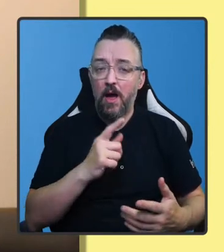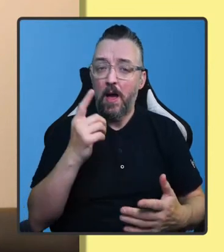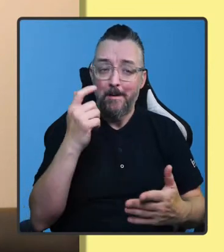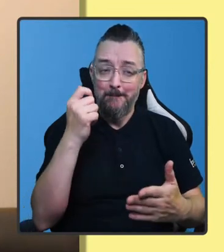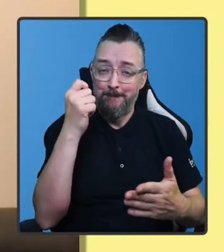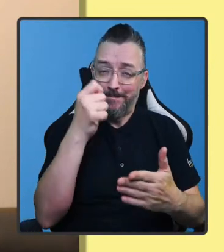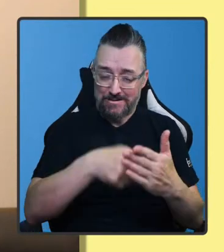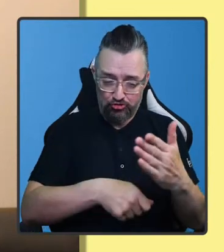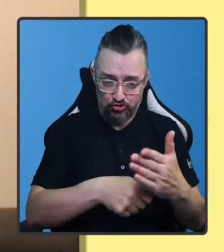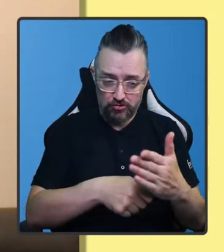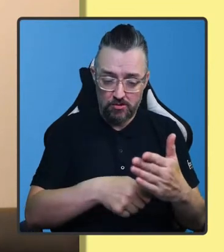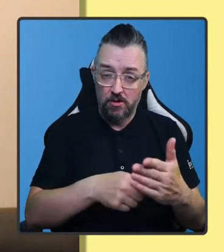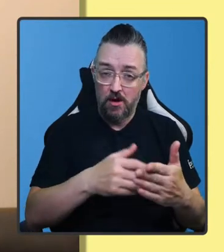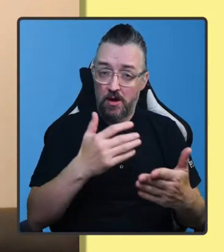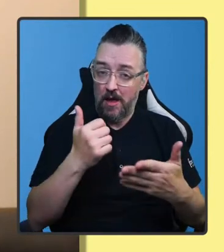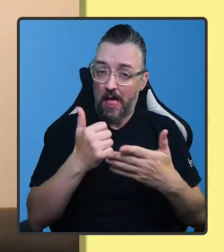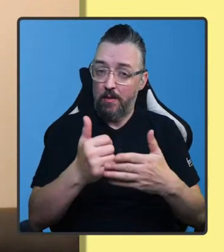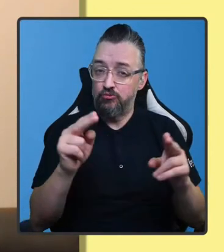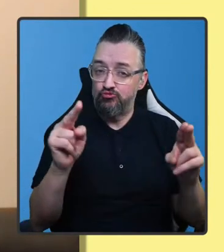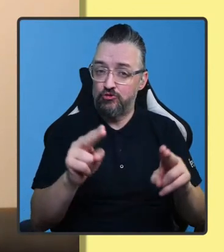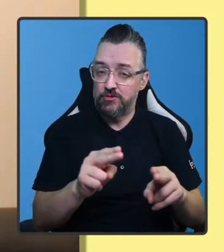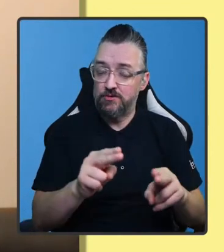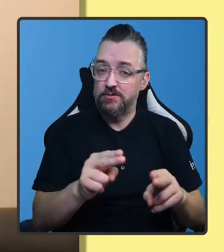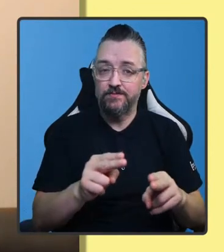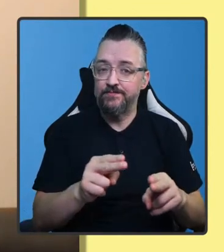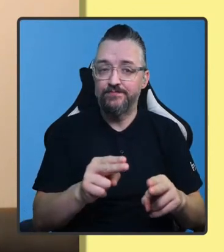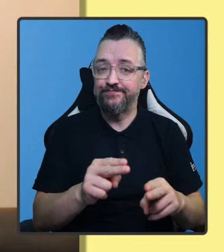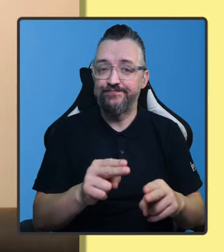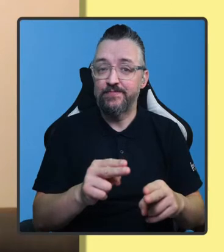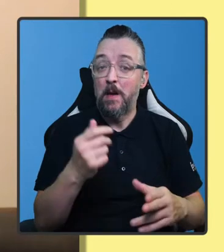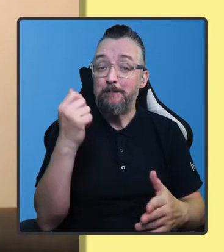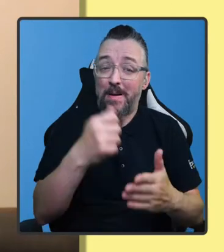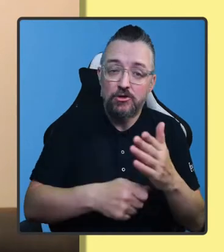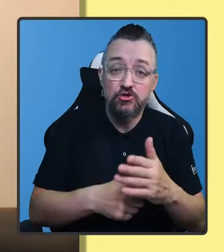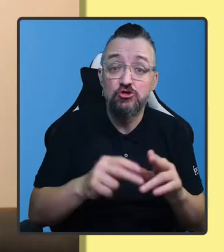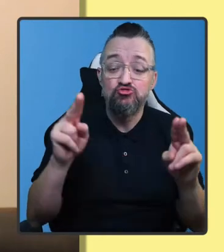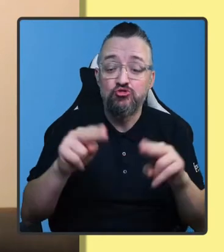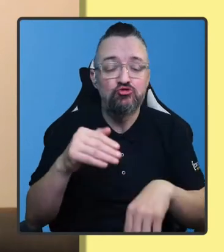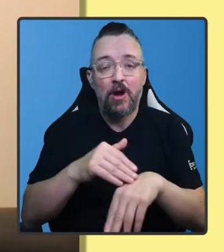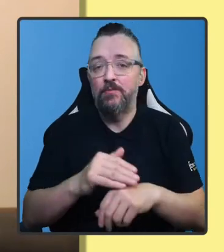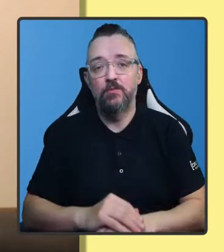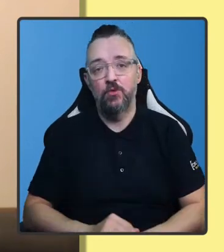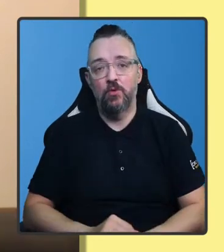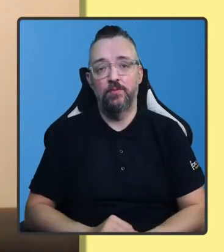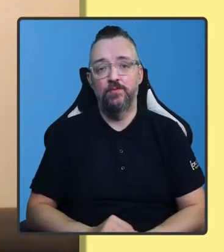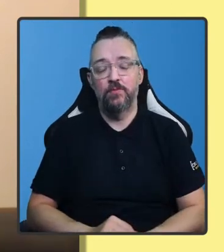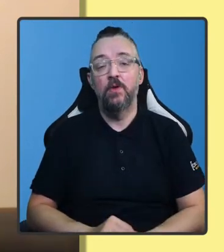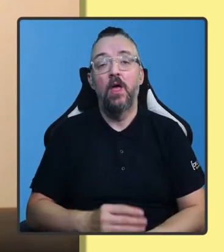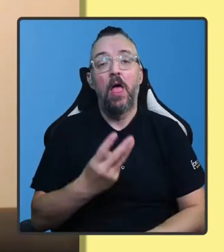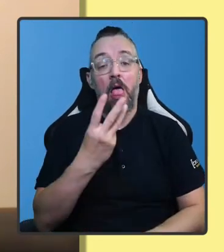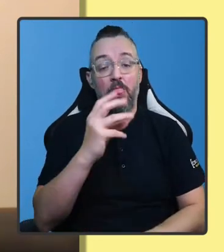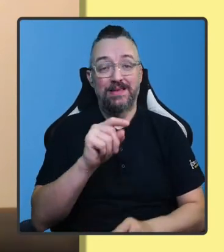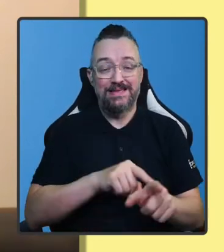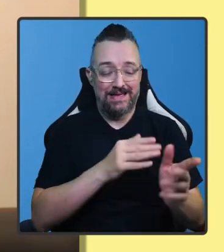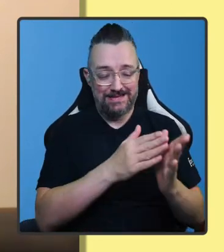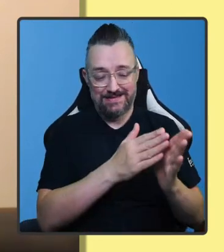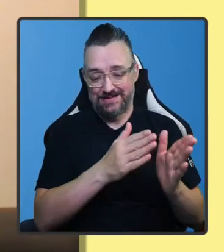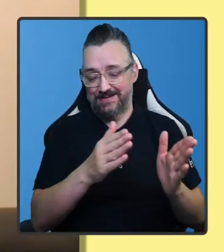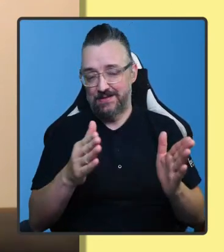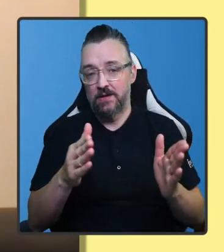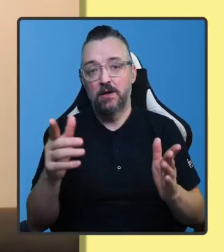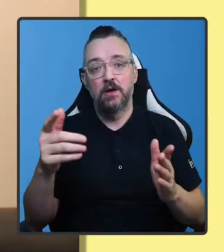reduce crime. Here's a spoiler, it doesn't. Over the following three decades, Finland remade its penal policy bit by